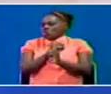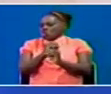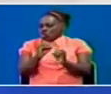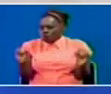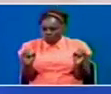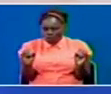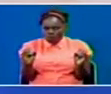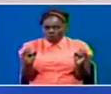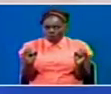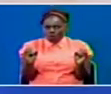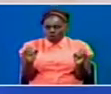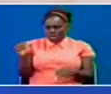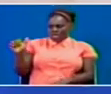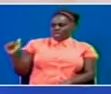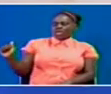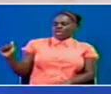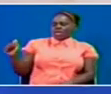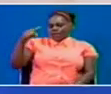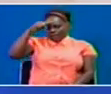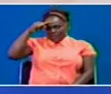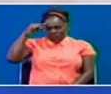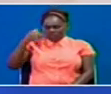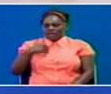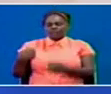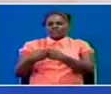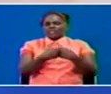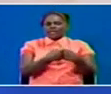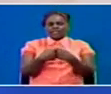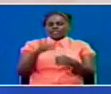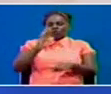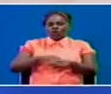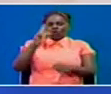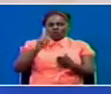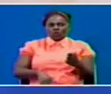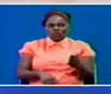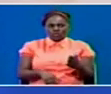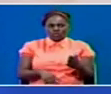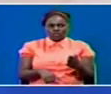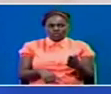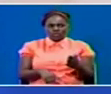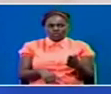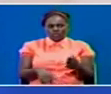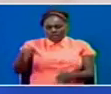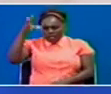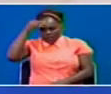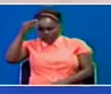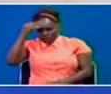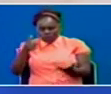20. Because we have had several challenges in terms of our managing of educational